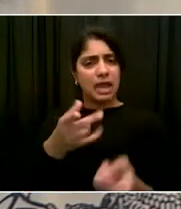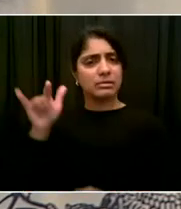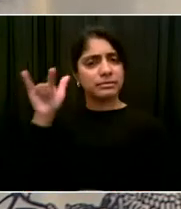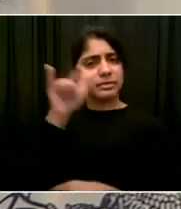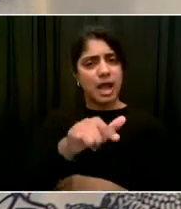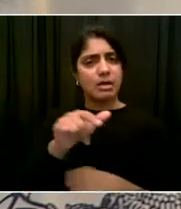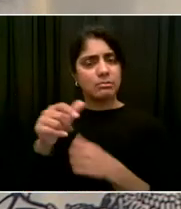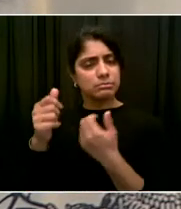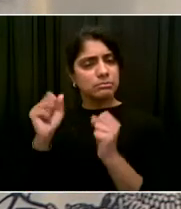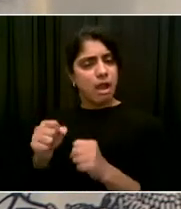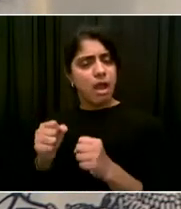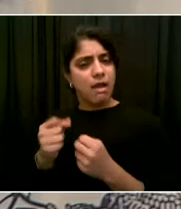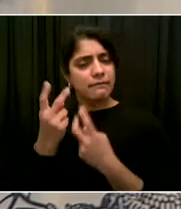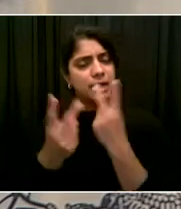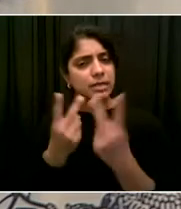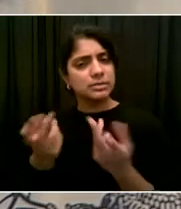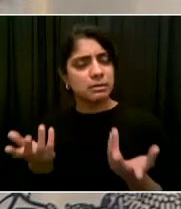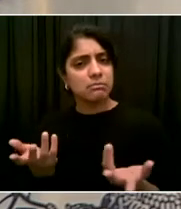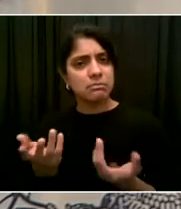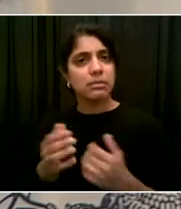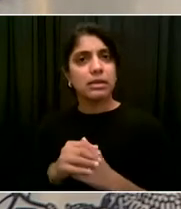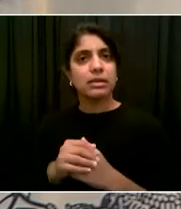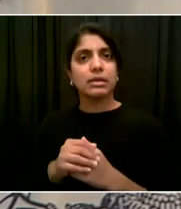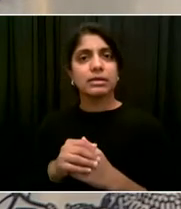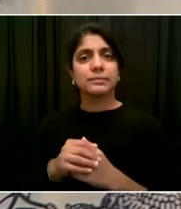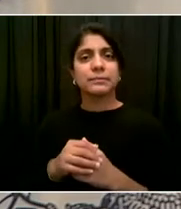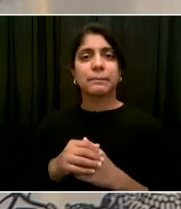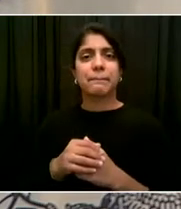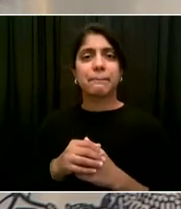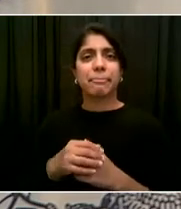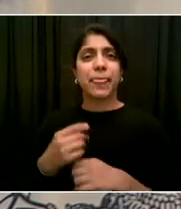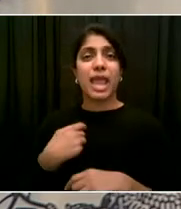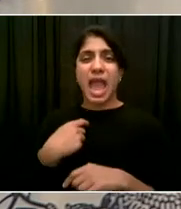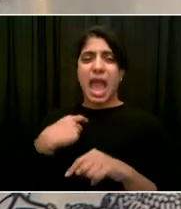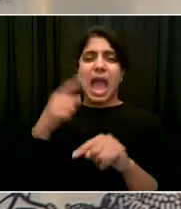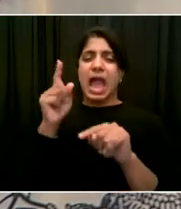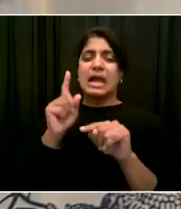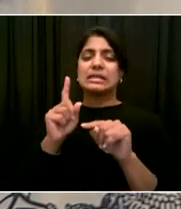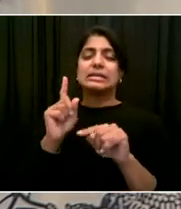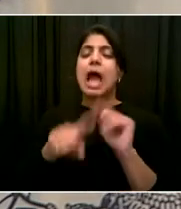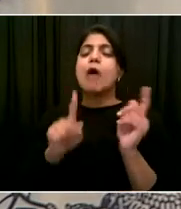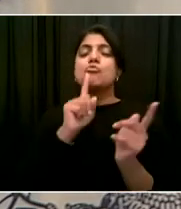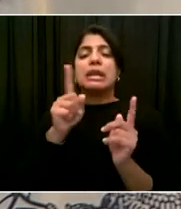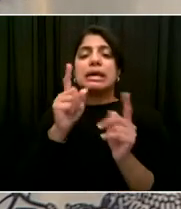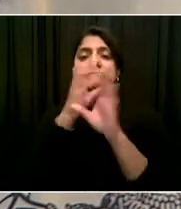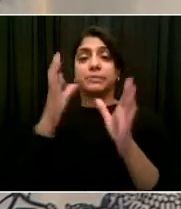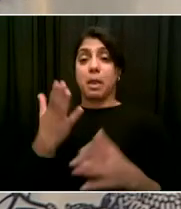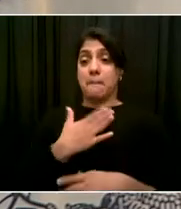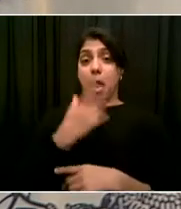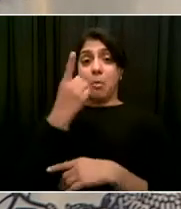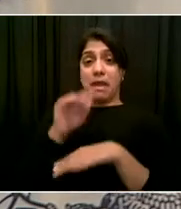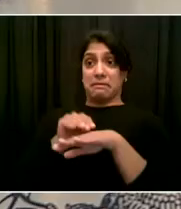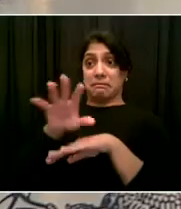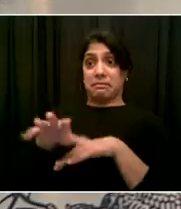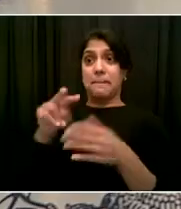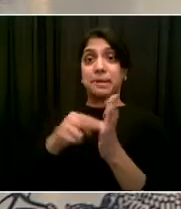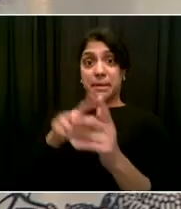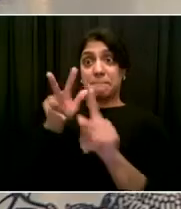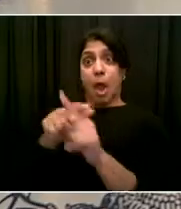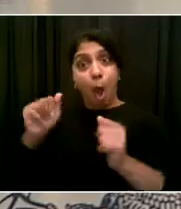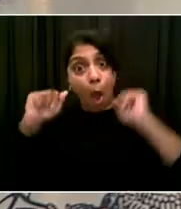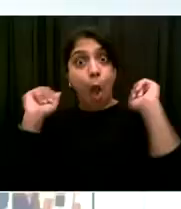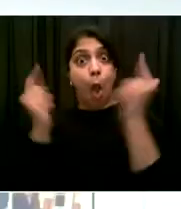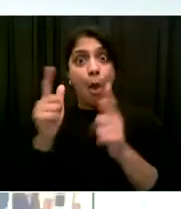you know, proceed with caution and think about the people most vulnerable in your life. And Dr. Choksi, now you can be the real expert.